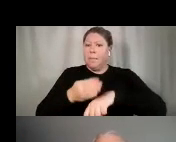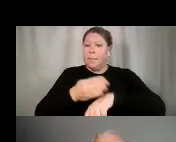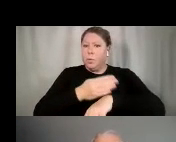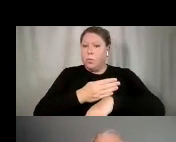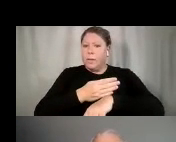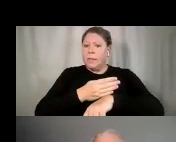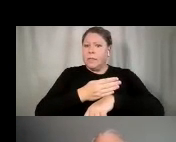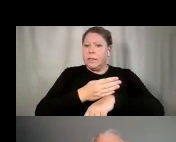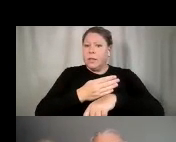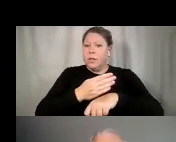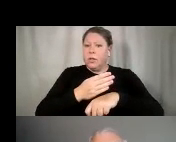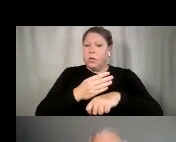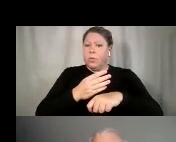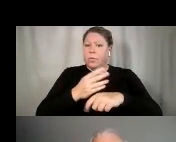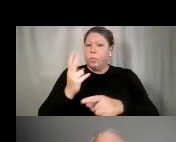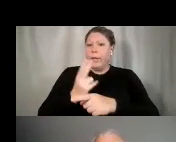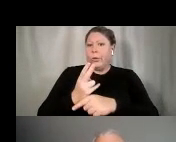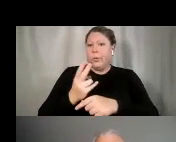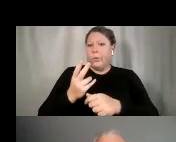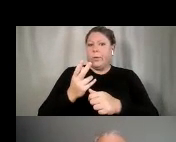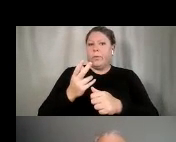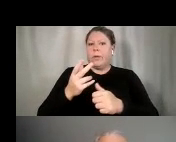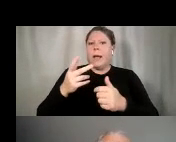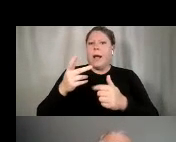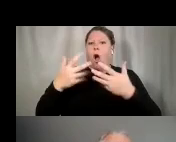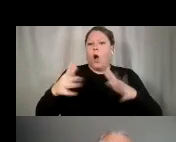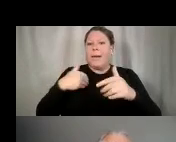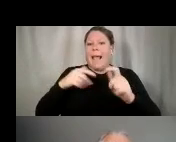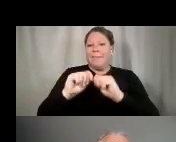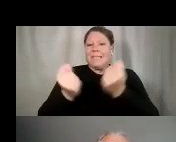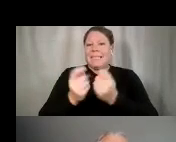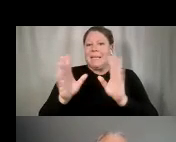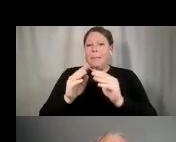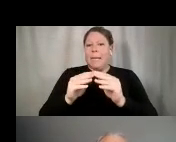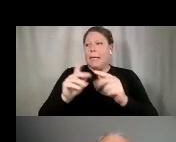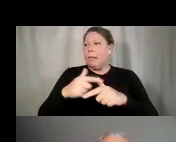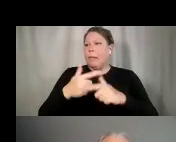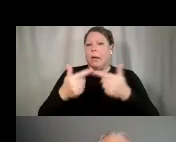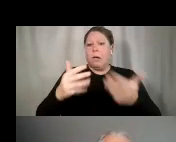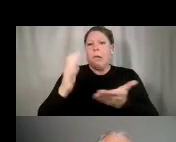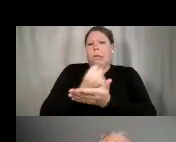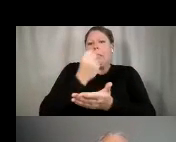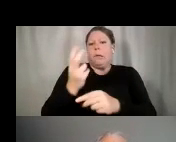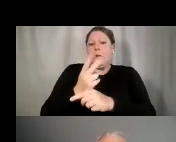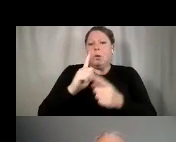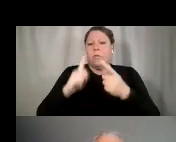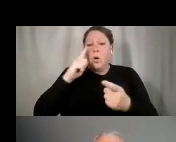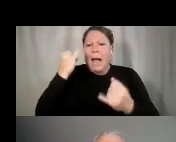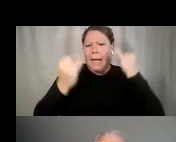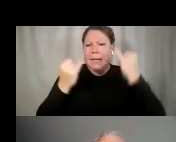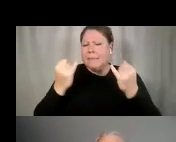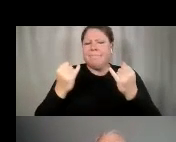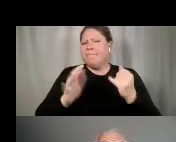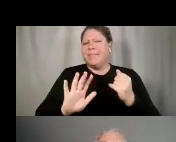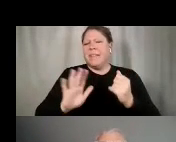that already exists, which is the team meeting. And so we might have to break up each one of these activities between